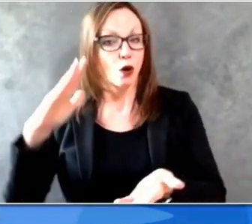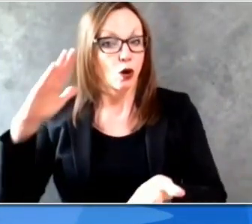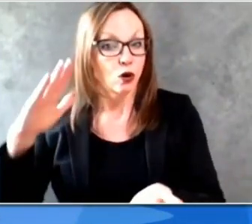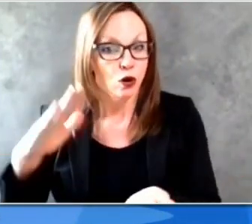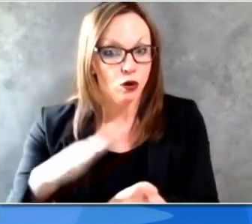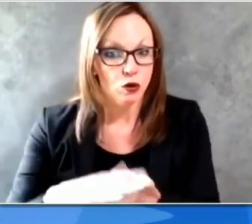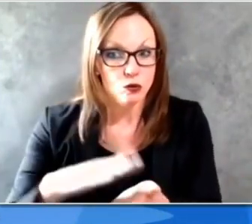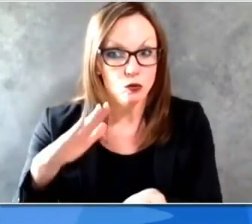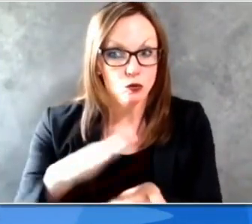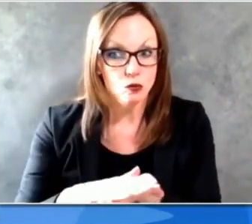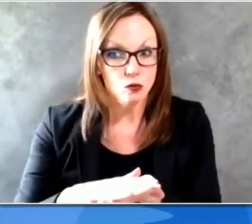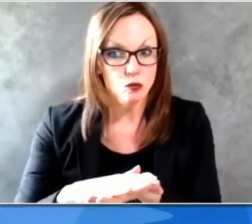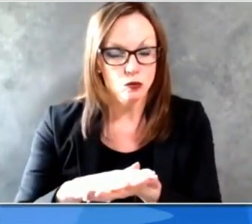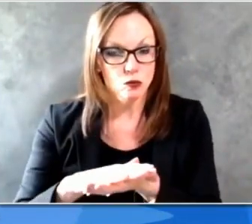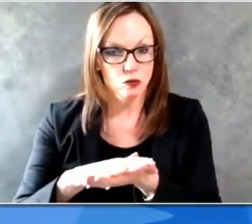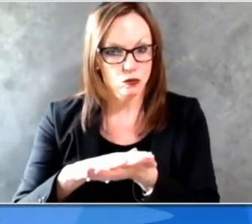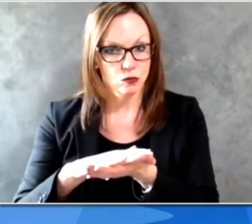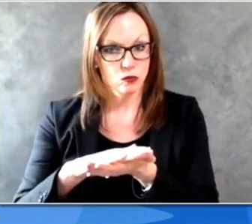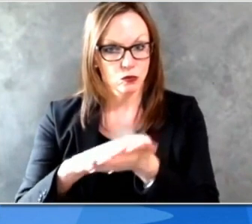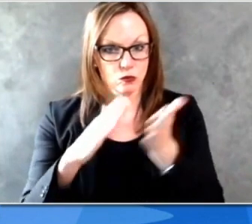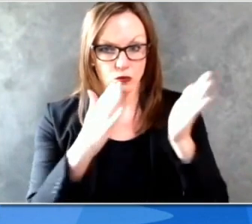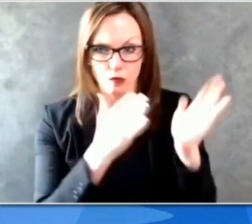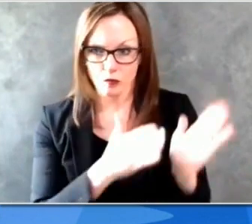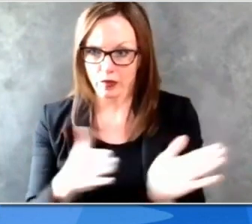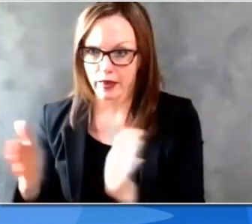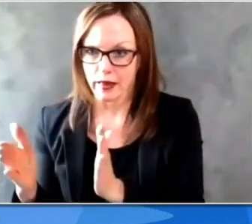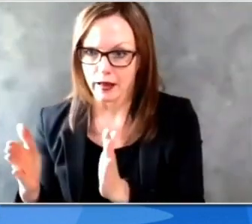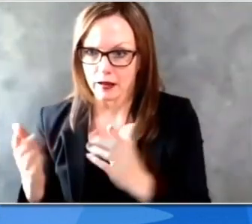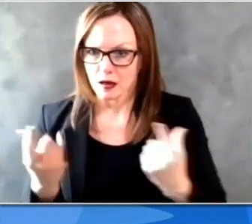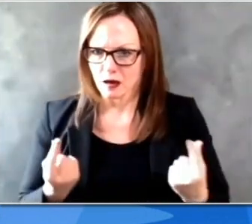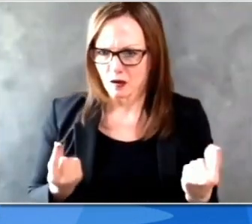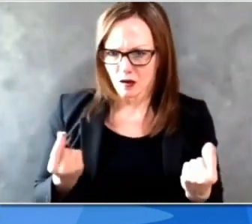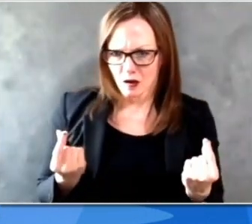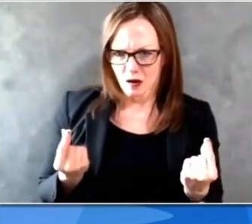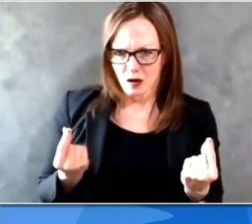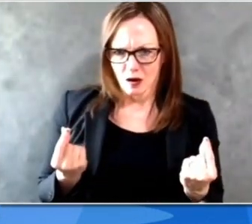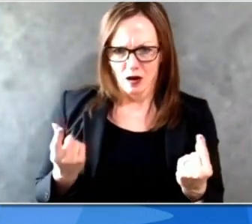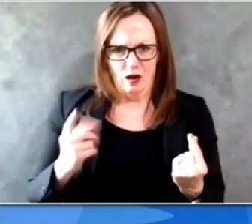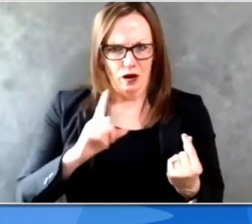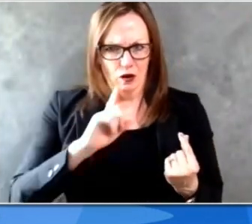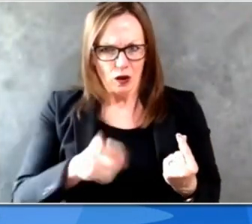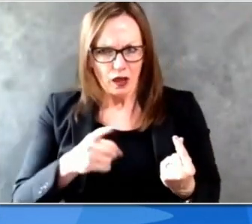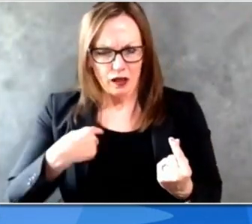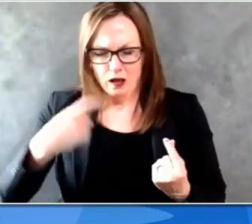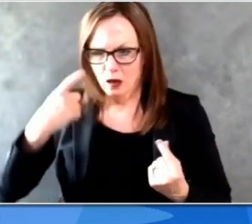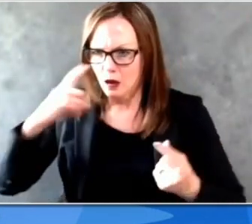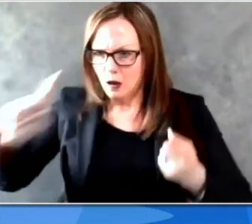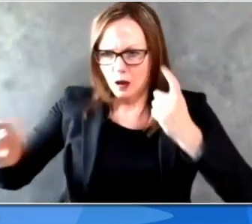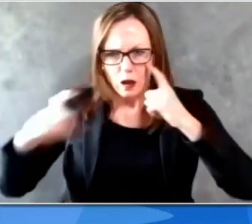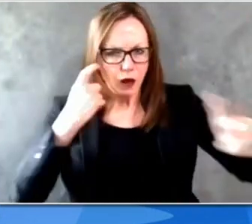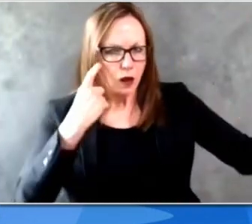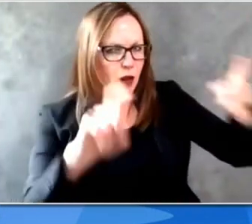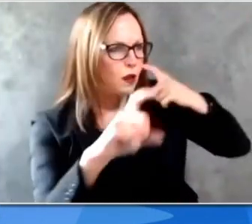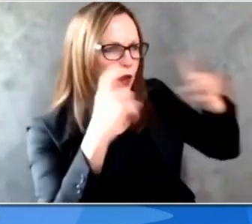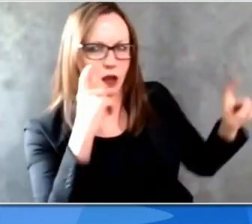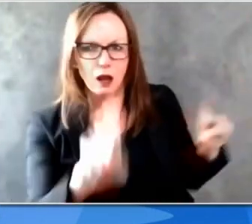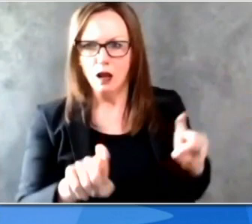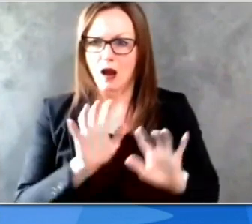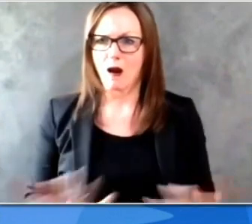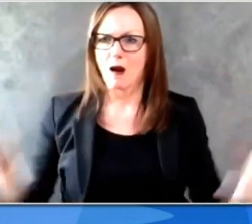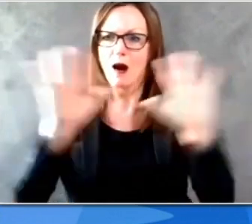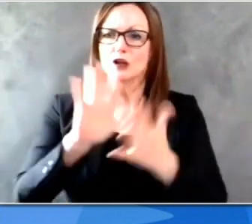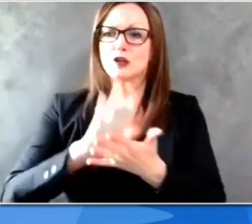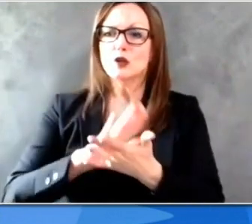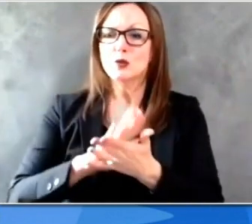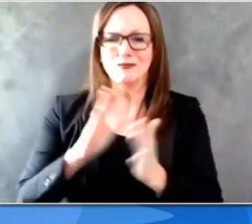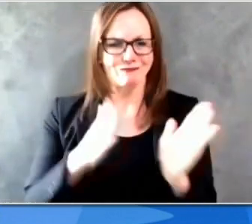virtual and in classroom. Is there any way to prepare for, or do you anticipate what kind